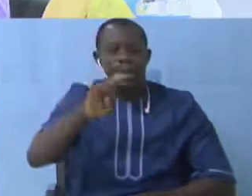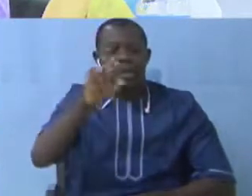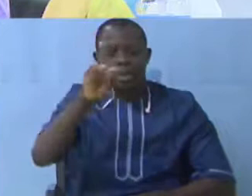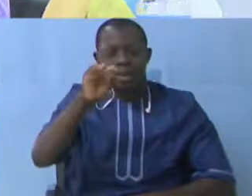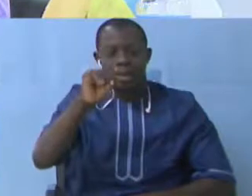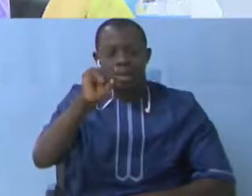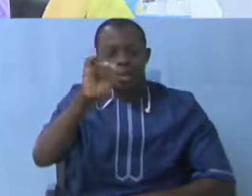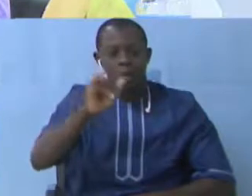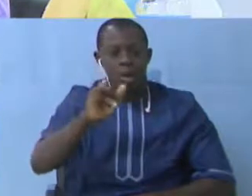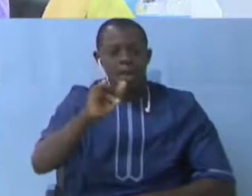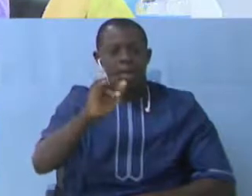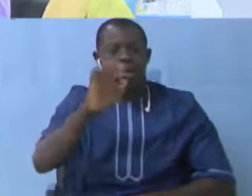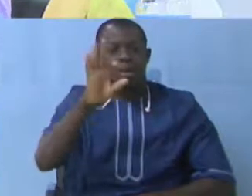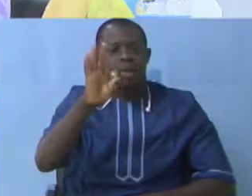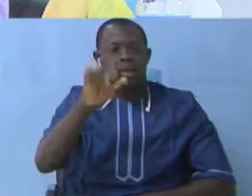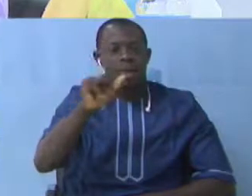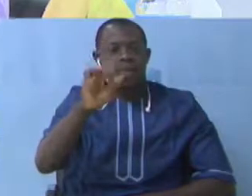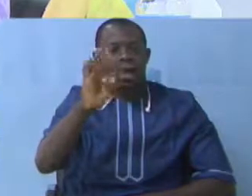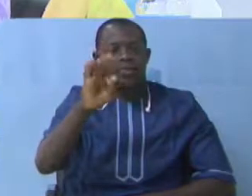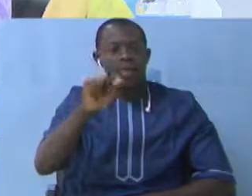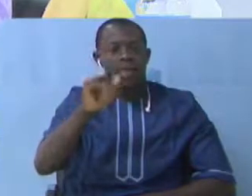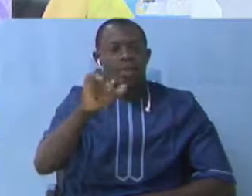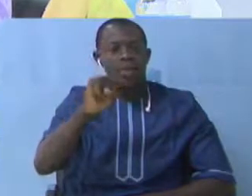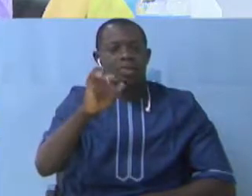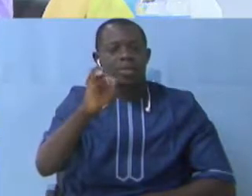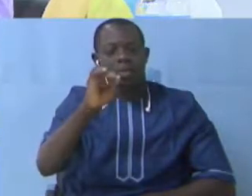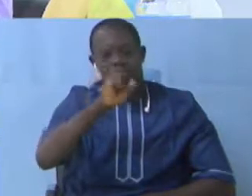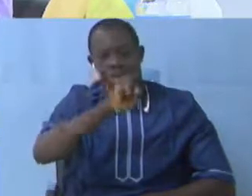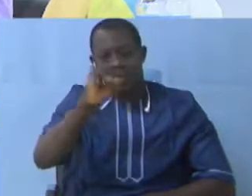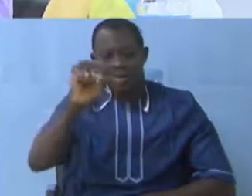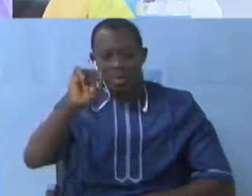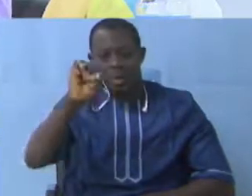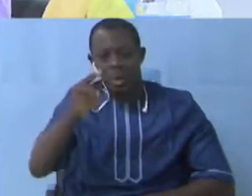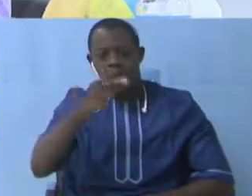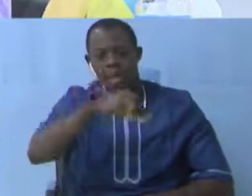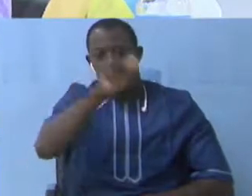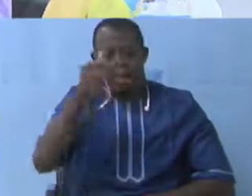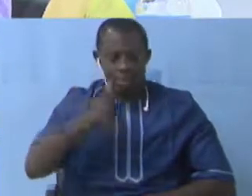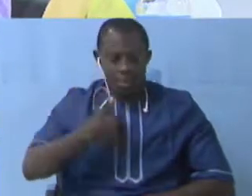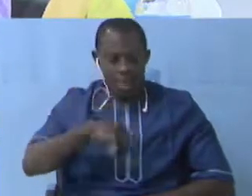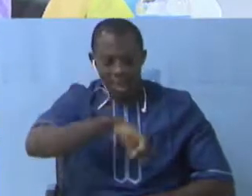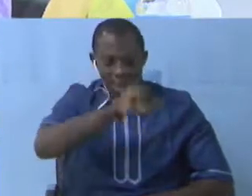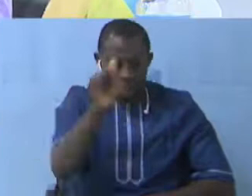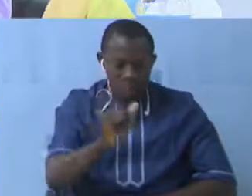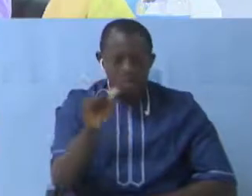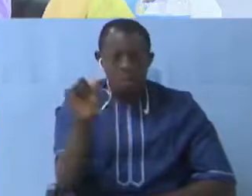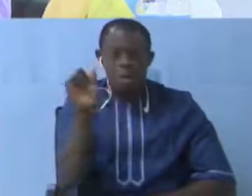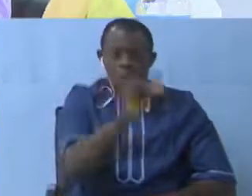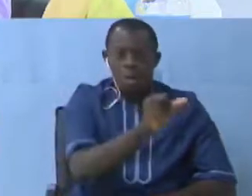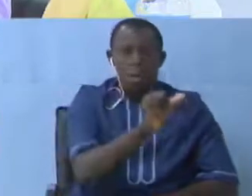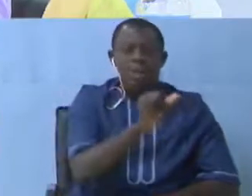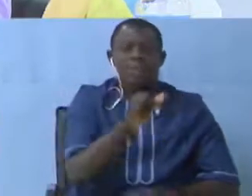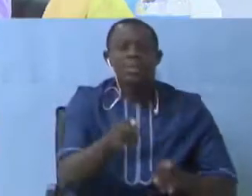General, who was Awaba at the time. Secretary General Ndeye Tafa Sose ak man ñu daldi ànd ak dem meet Jose